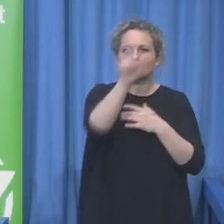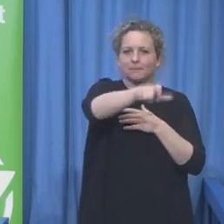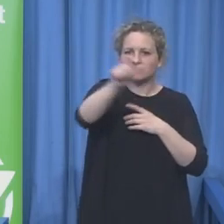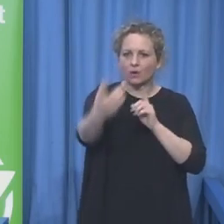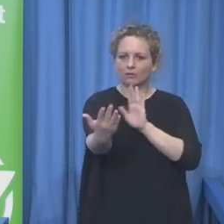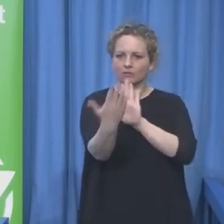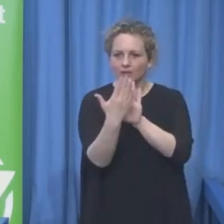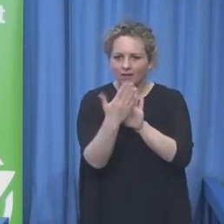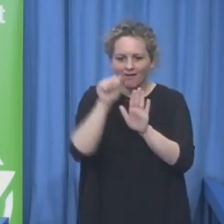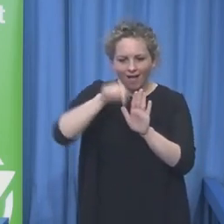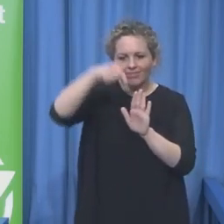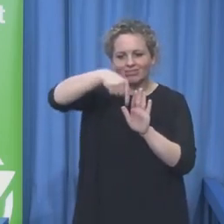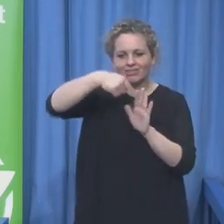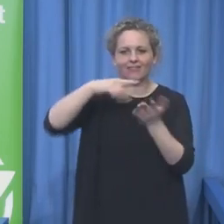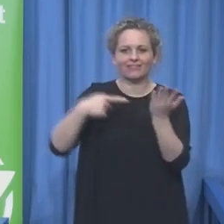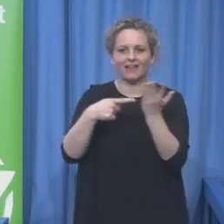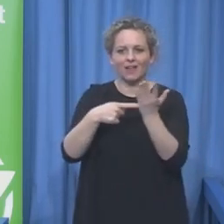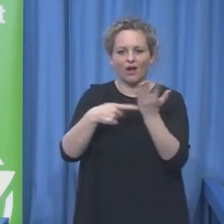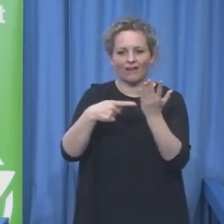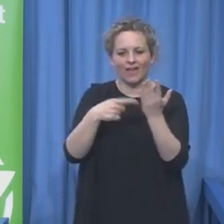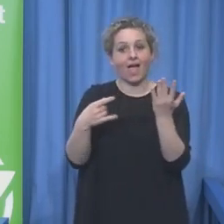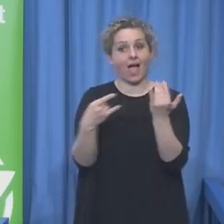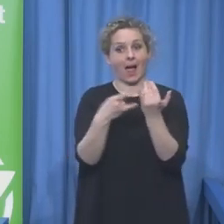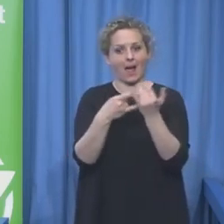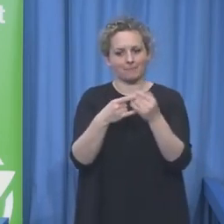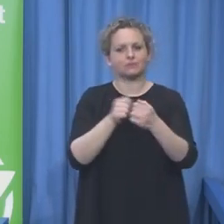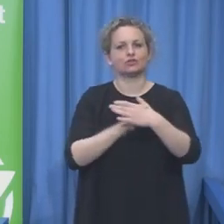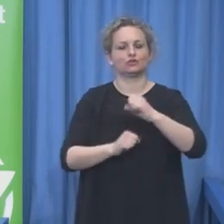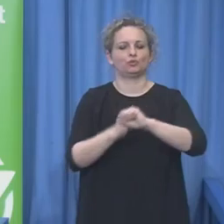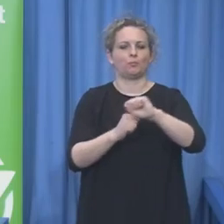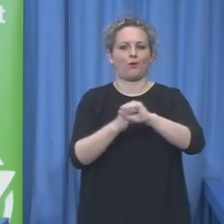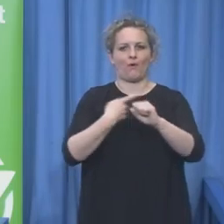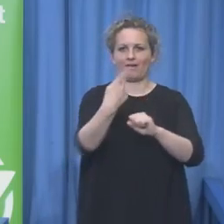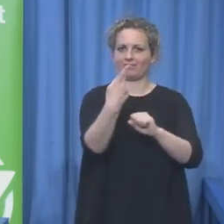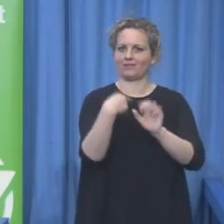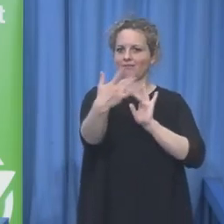in Israel. And the third one is building a network of professional